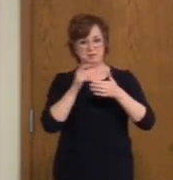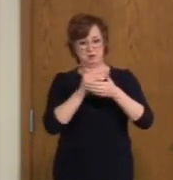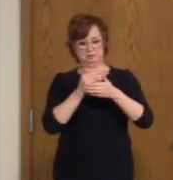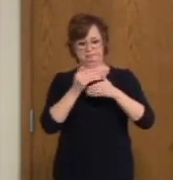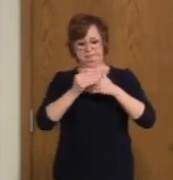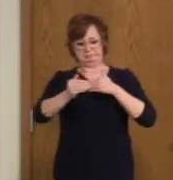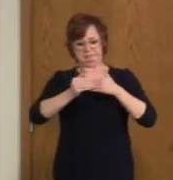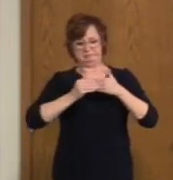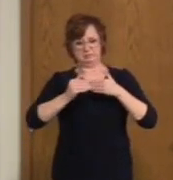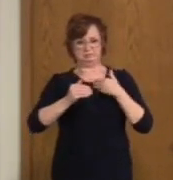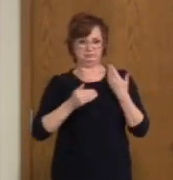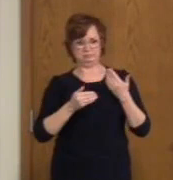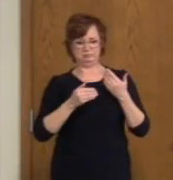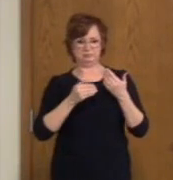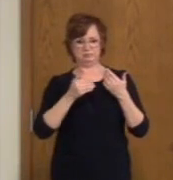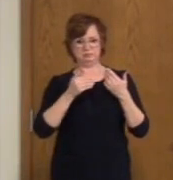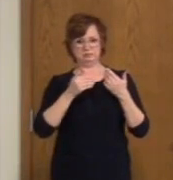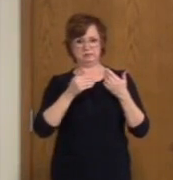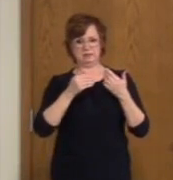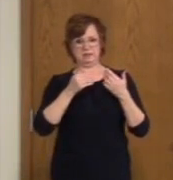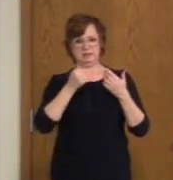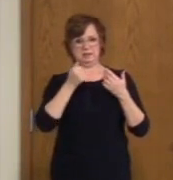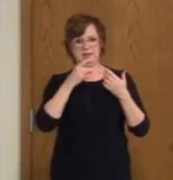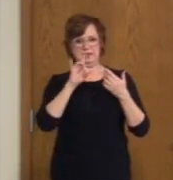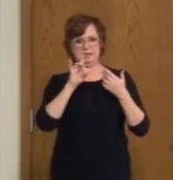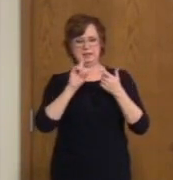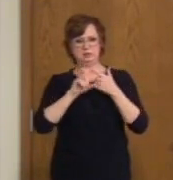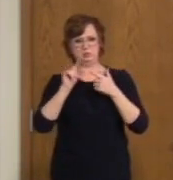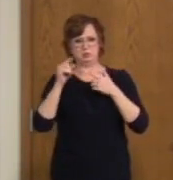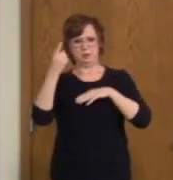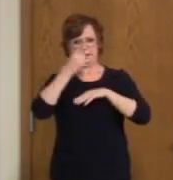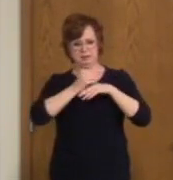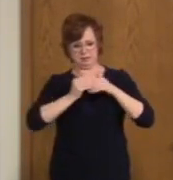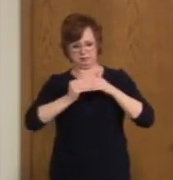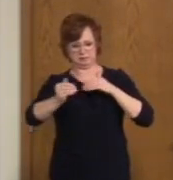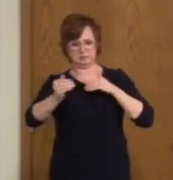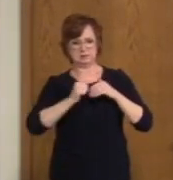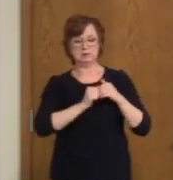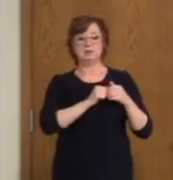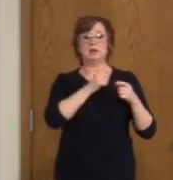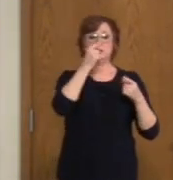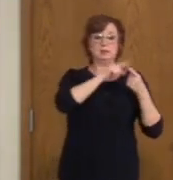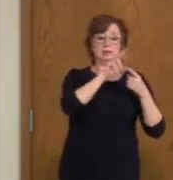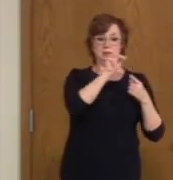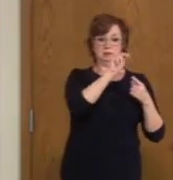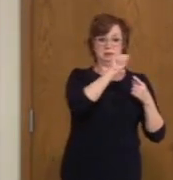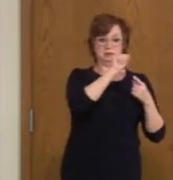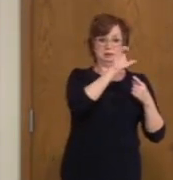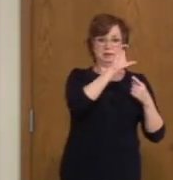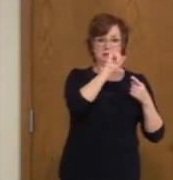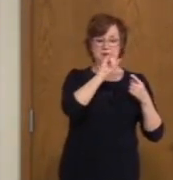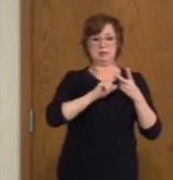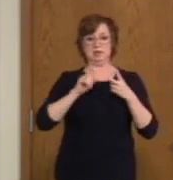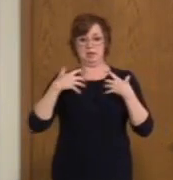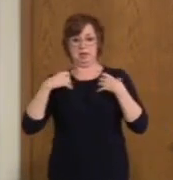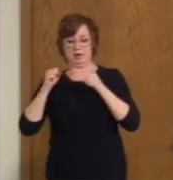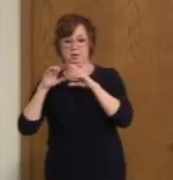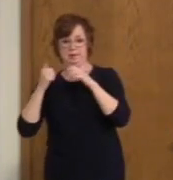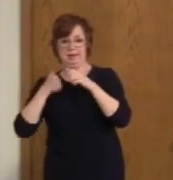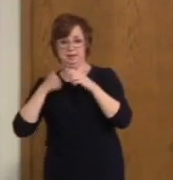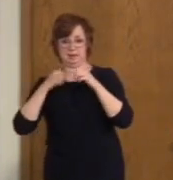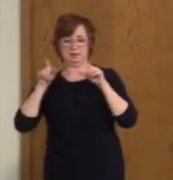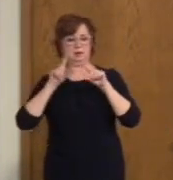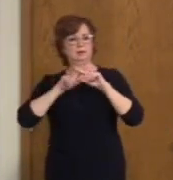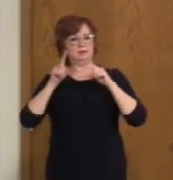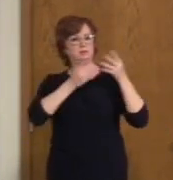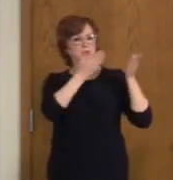The changes that were recommended by NACI are different than what is recommended by Health Canada, and so we